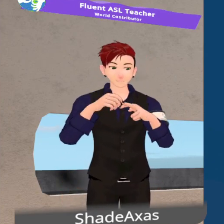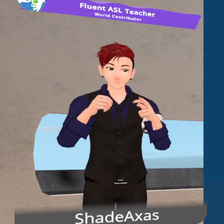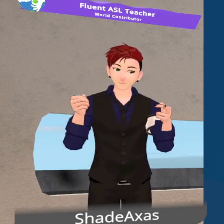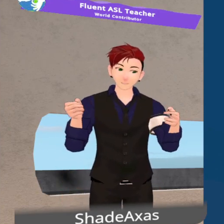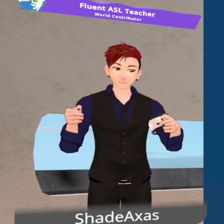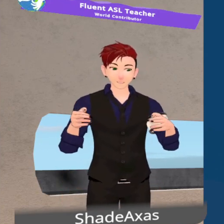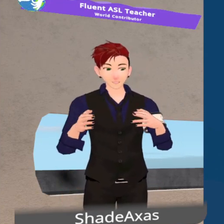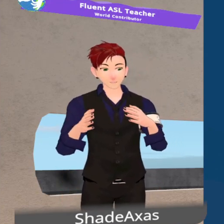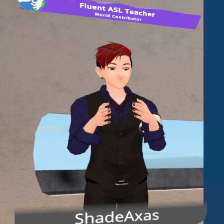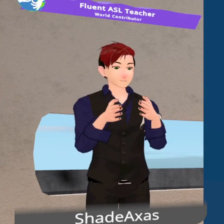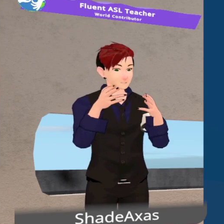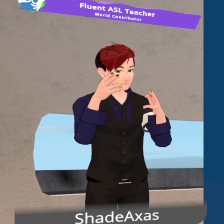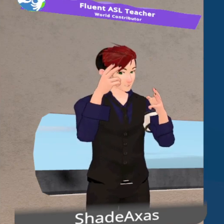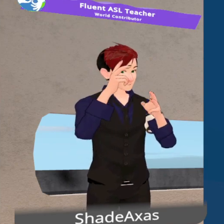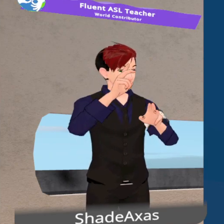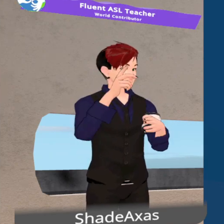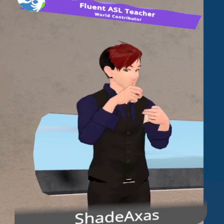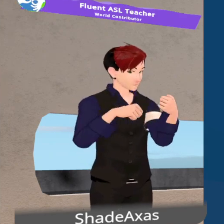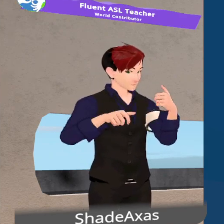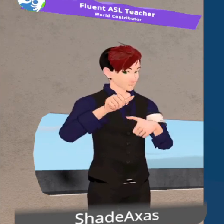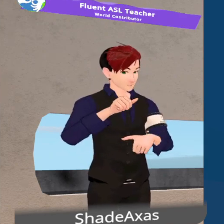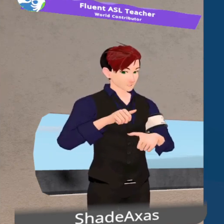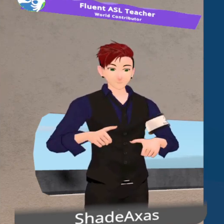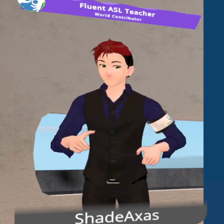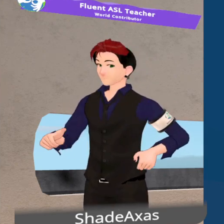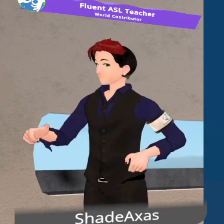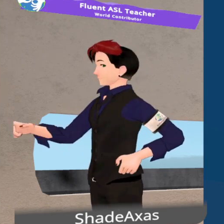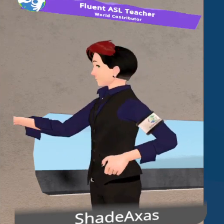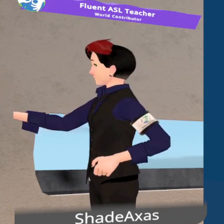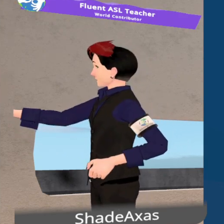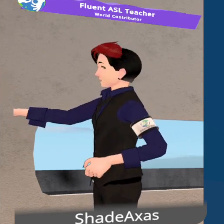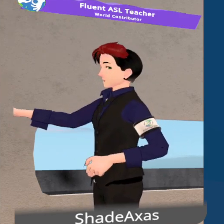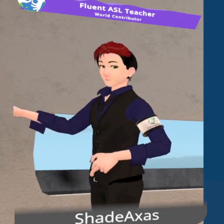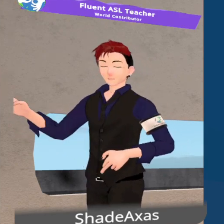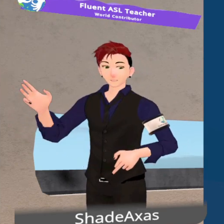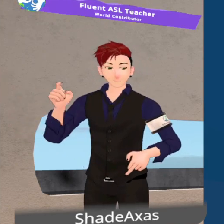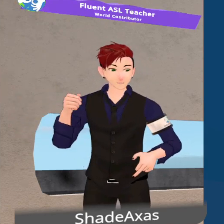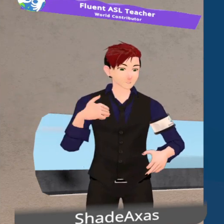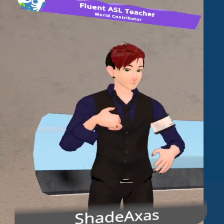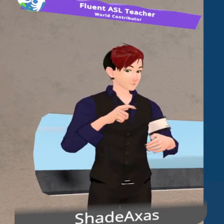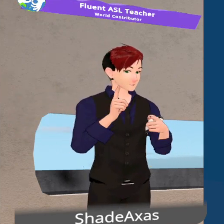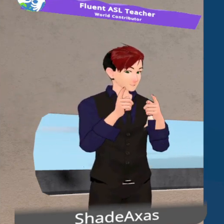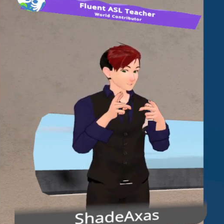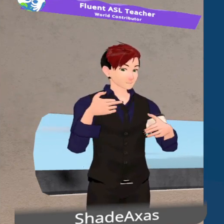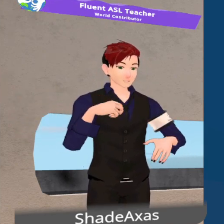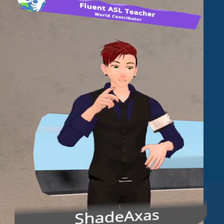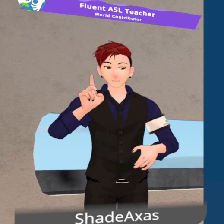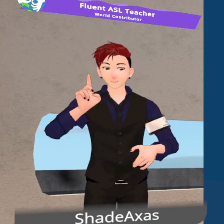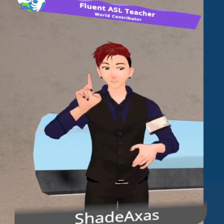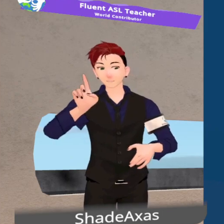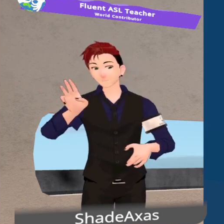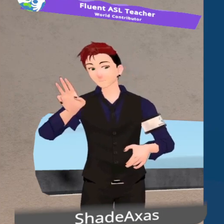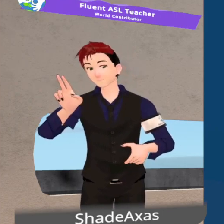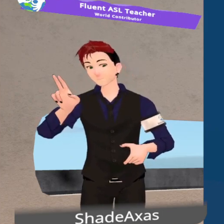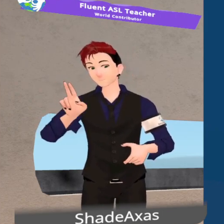And just, kind of in general, be respectful to everybody. Also, we do in the Discord